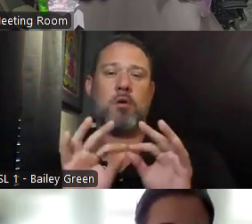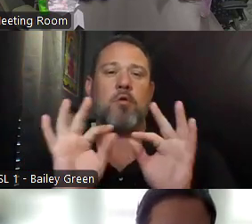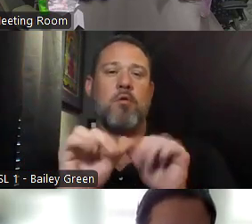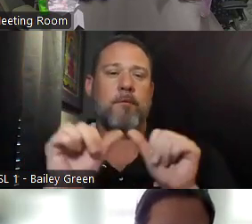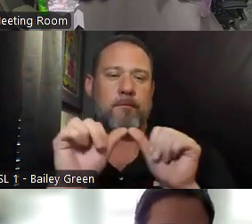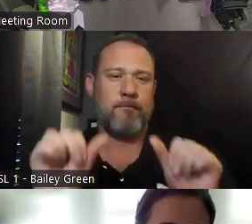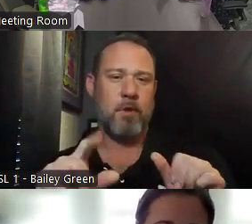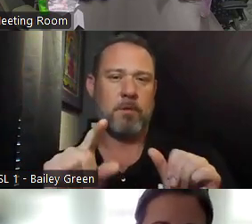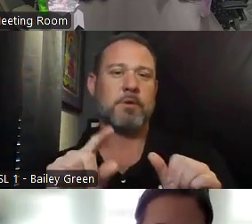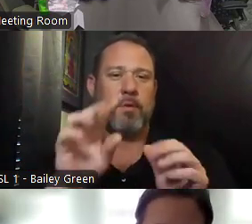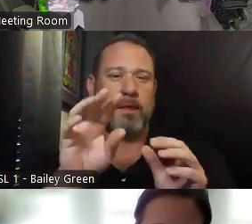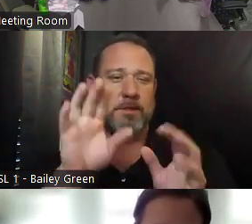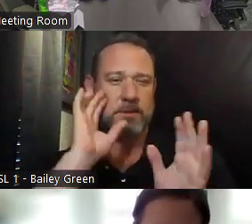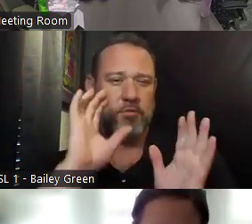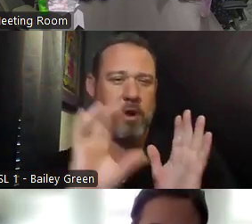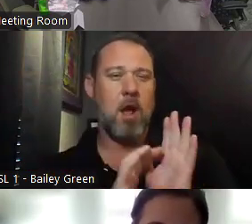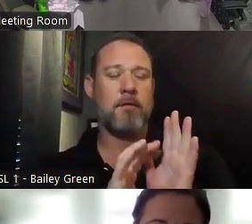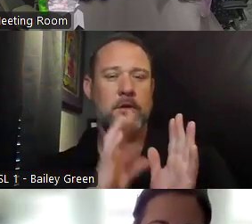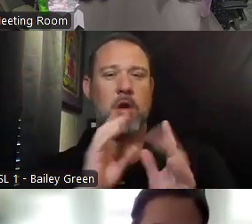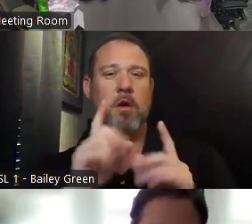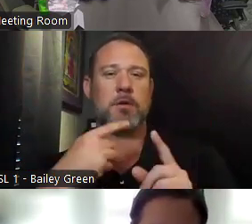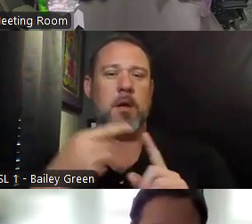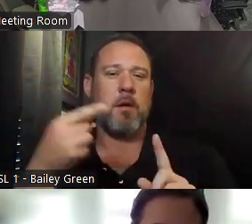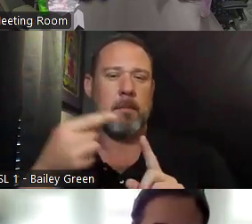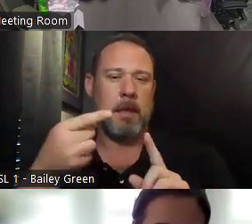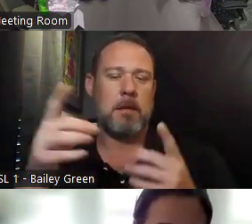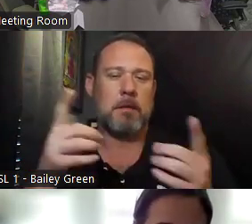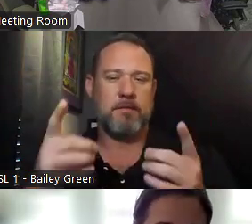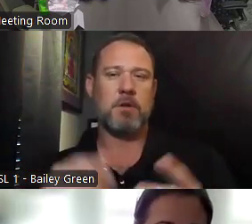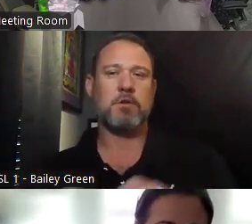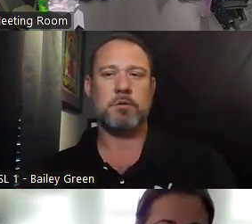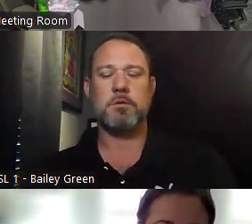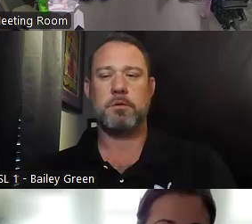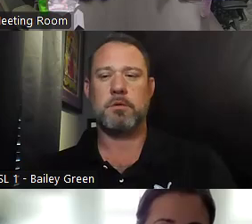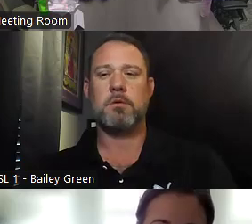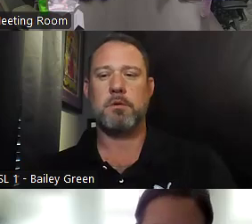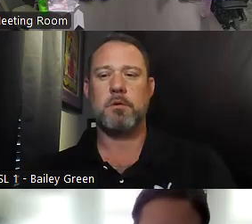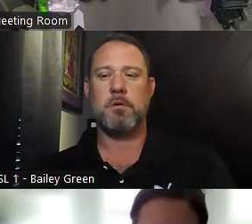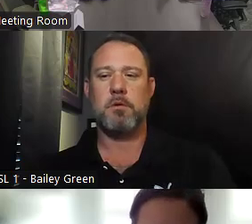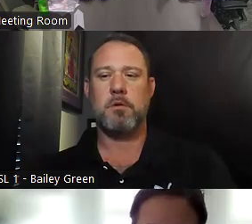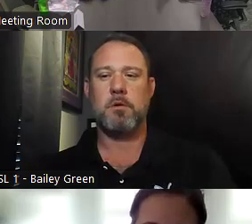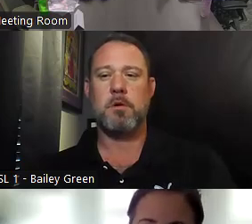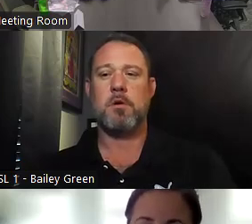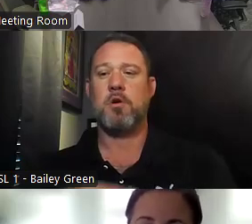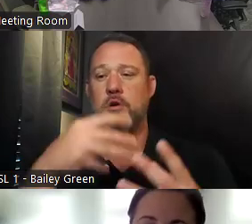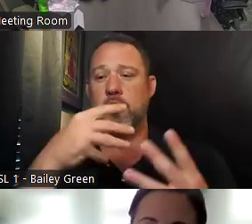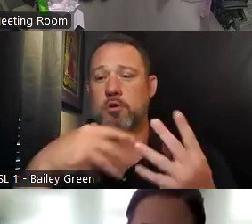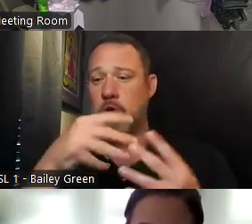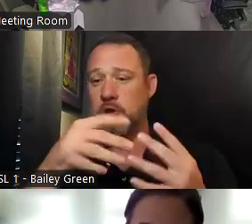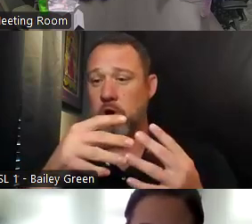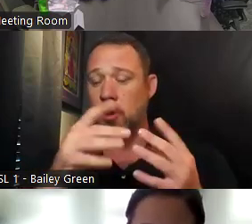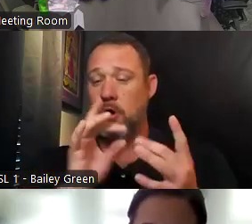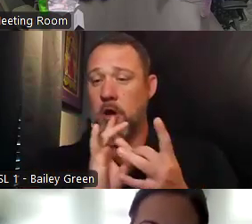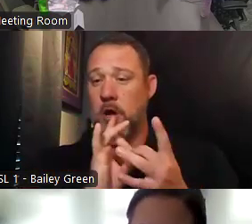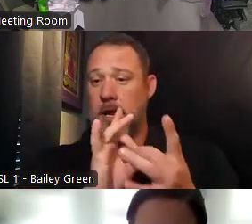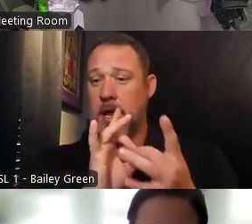this graphic really talks about some main definitions. So social connection is really the umbrella